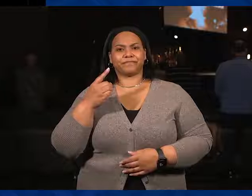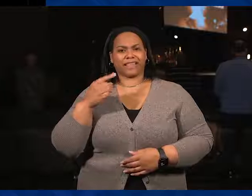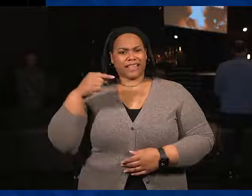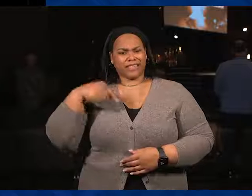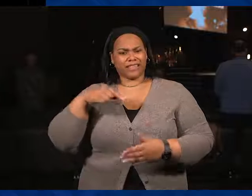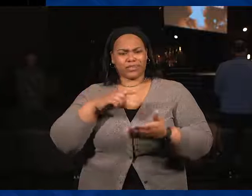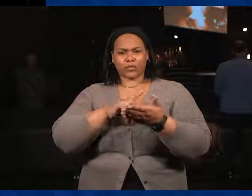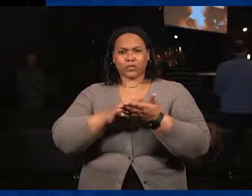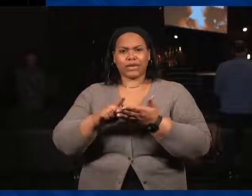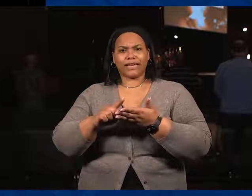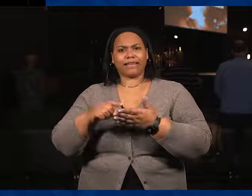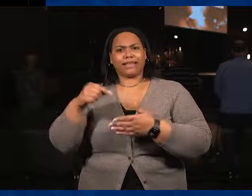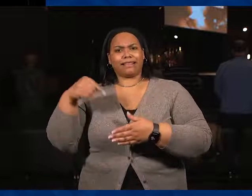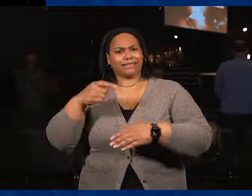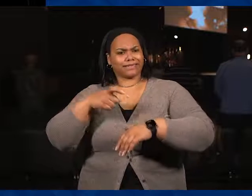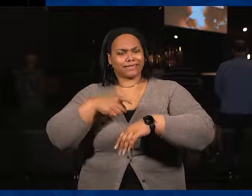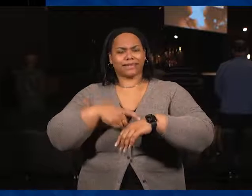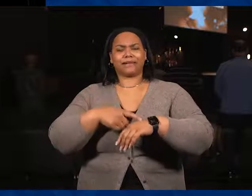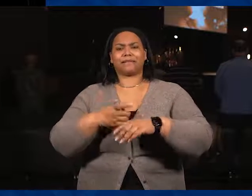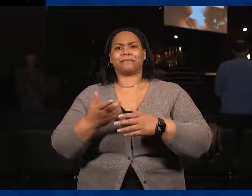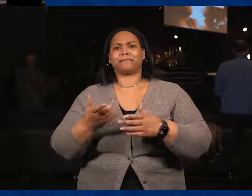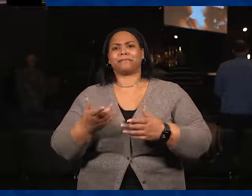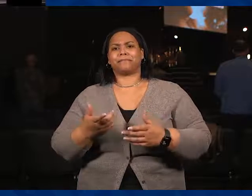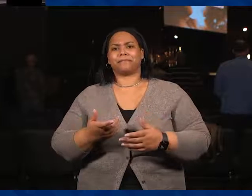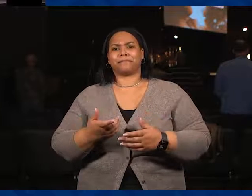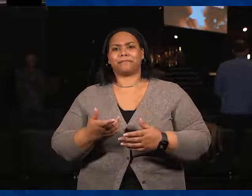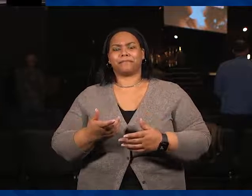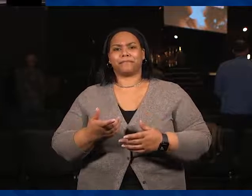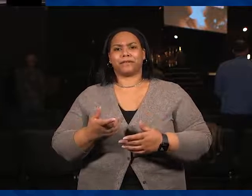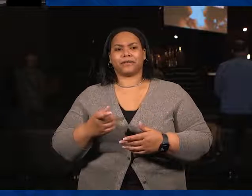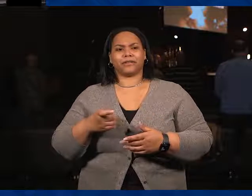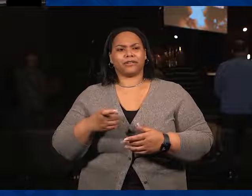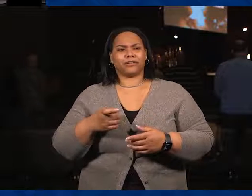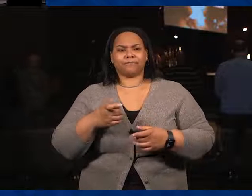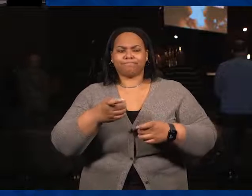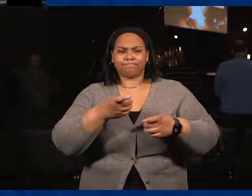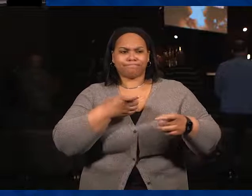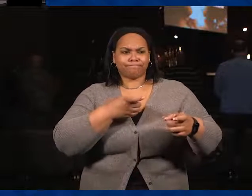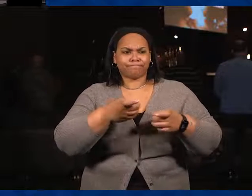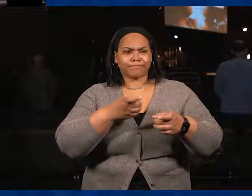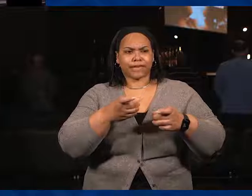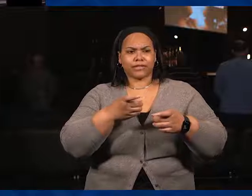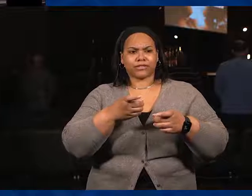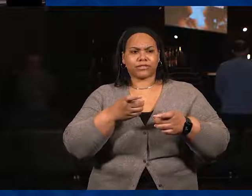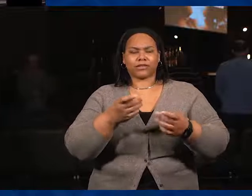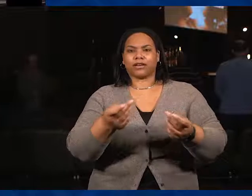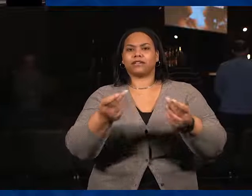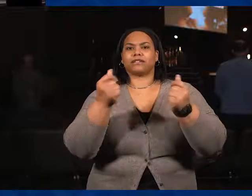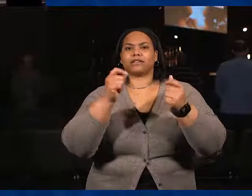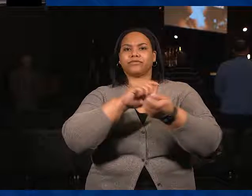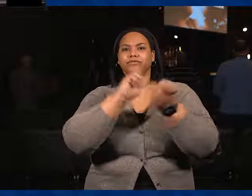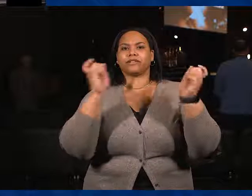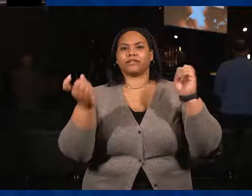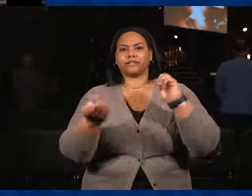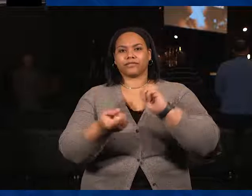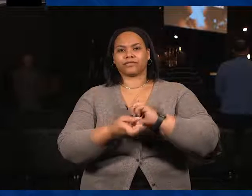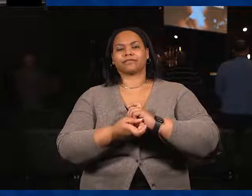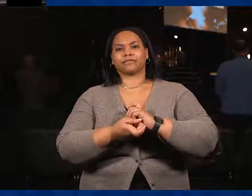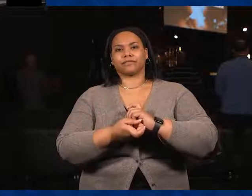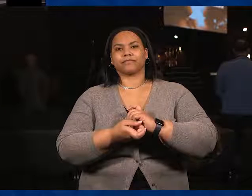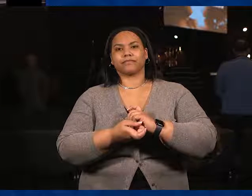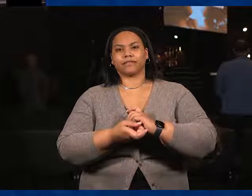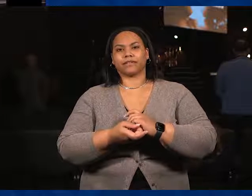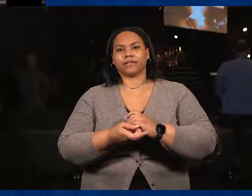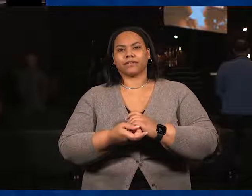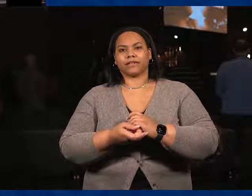week and in this season have had to deal with sudden change, something has